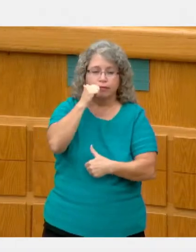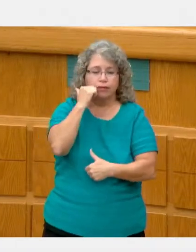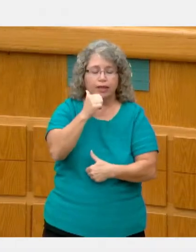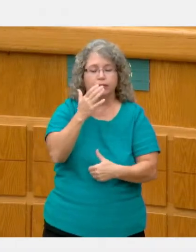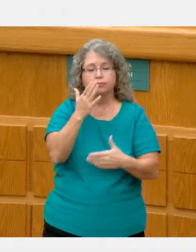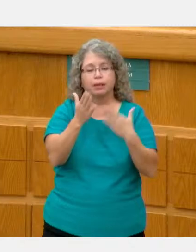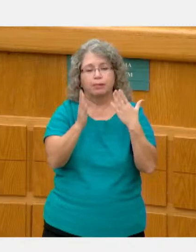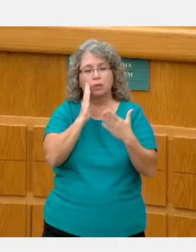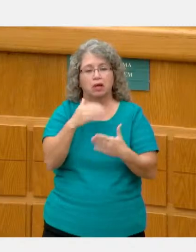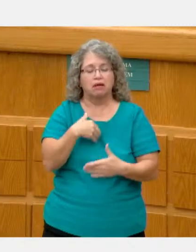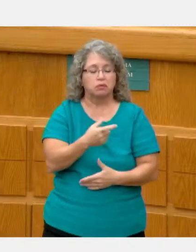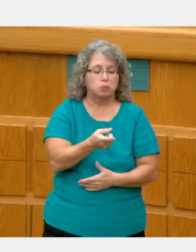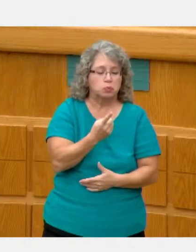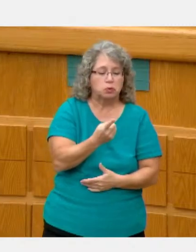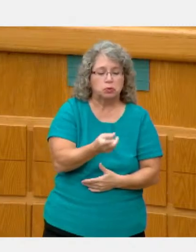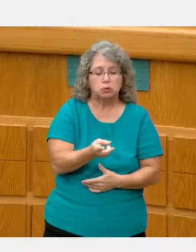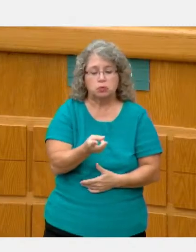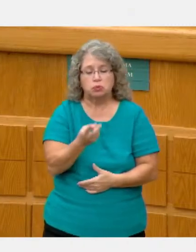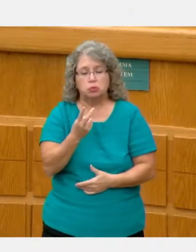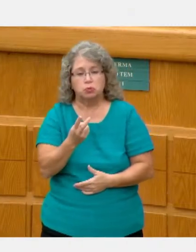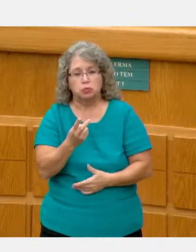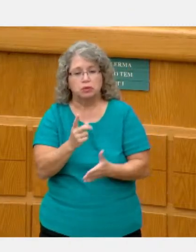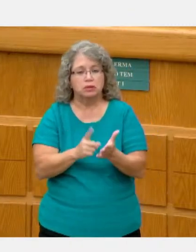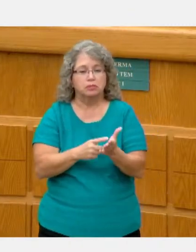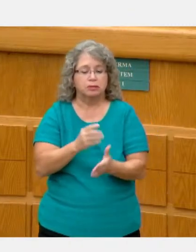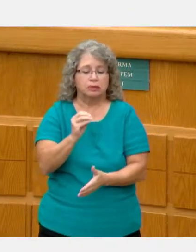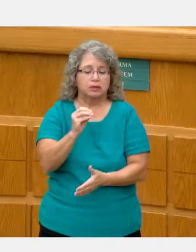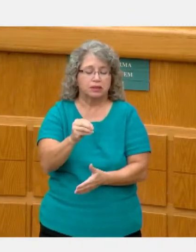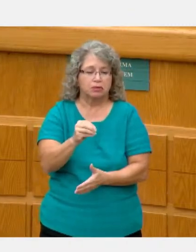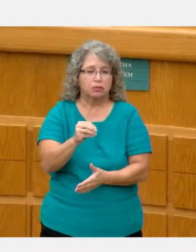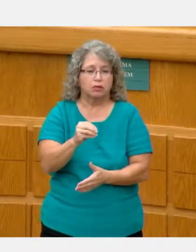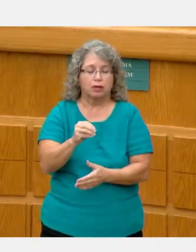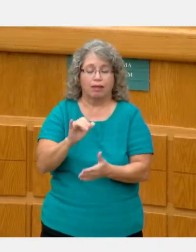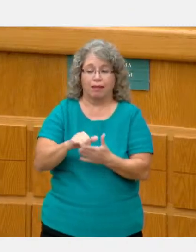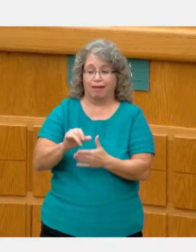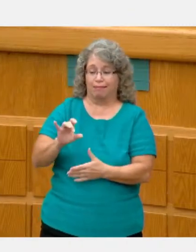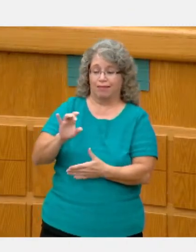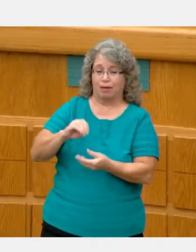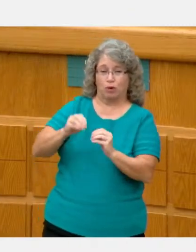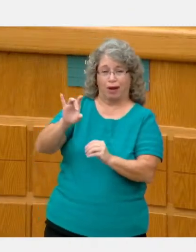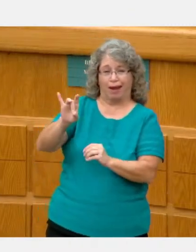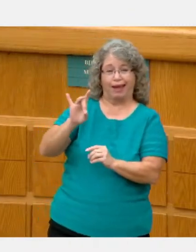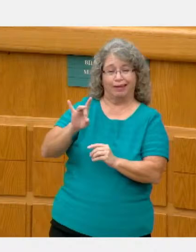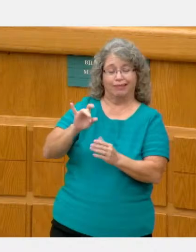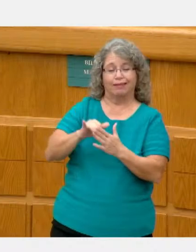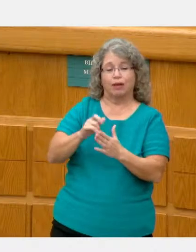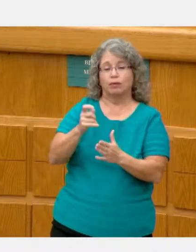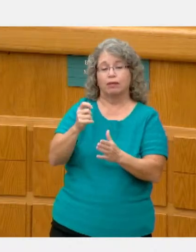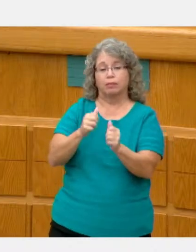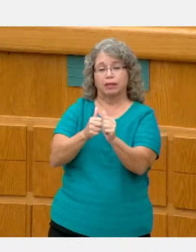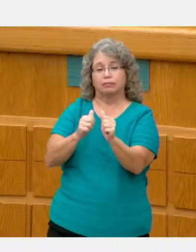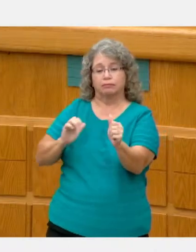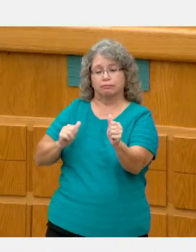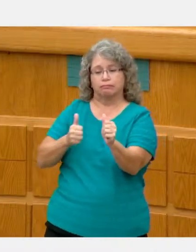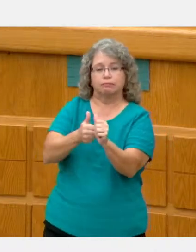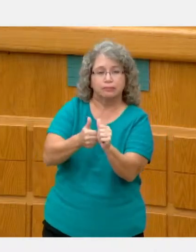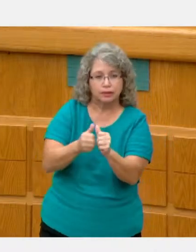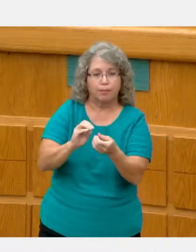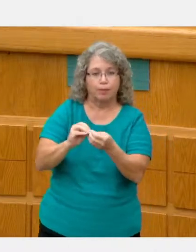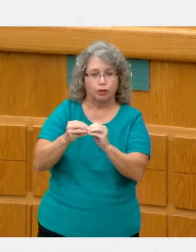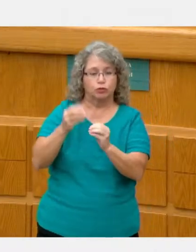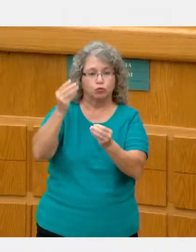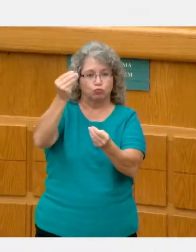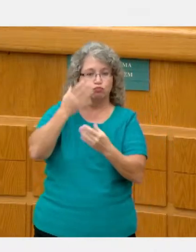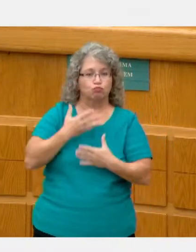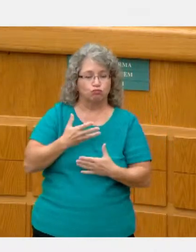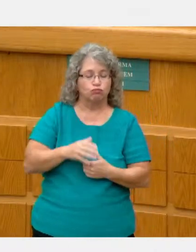two in a day, or sometimes none. The 8 was a little bit of a backlog. In the summer peak of August 2020, we